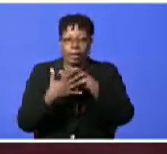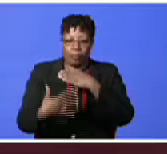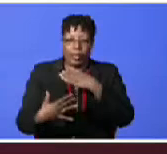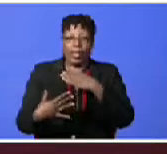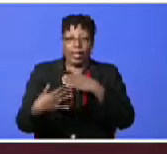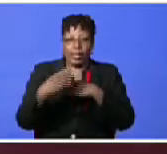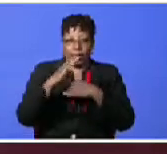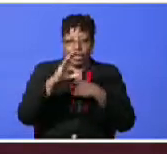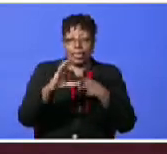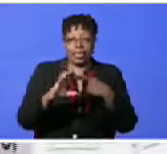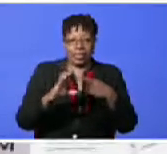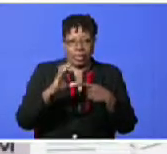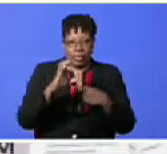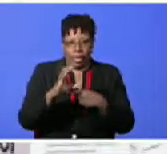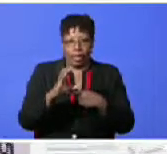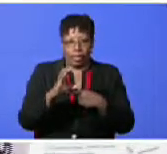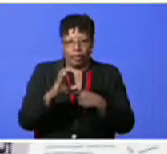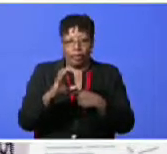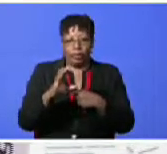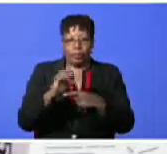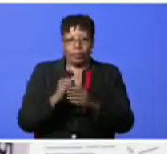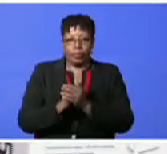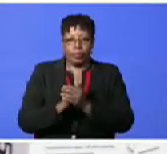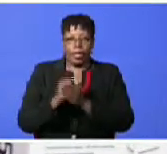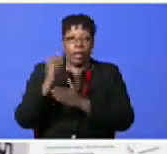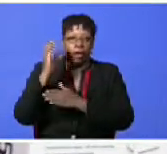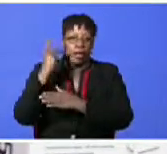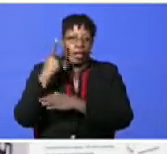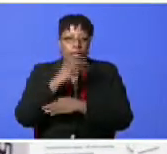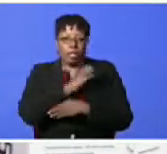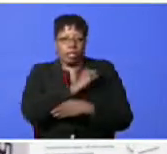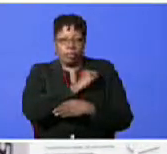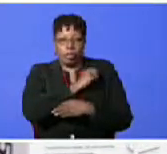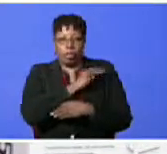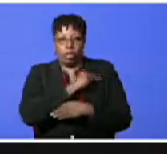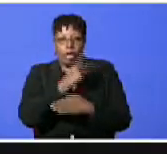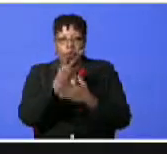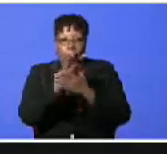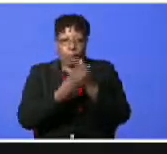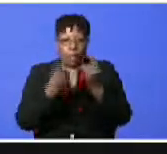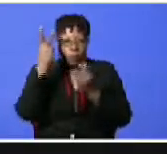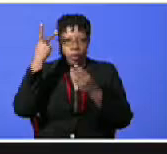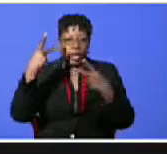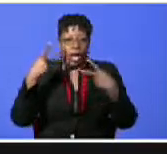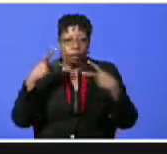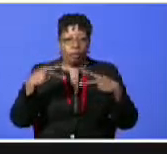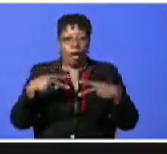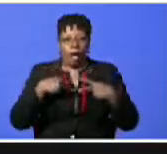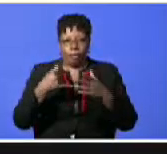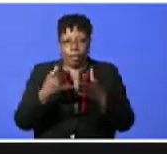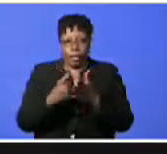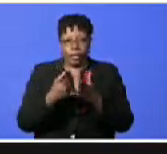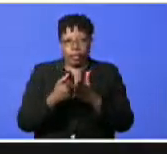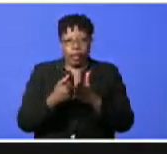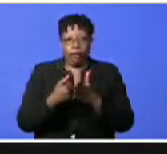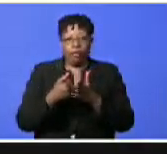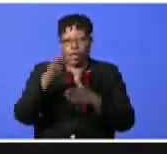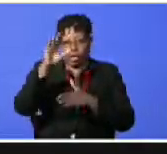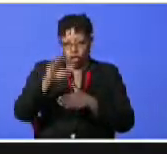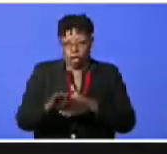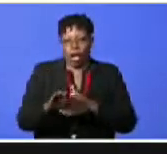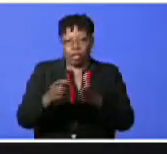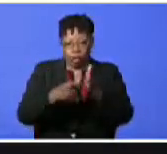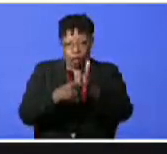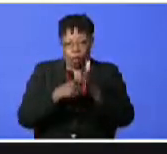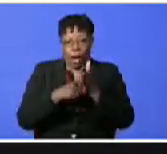sickle cell anemia. President of the group, Kayla Smith-Mortimer, says both parents must have the gene for their child to acquire the disease. If a